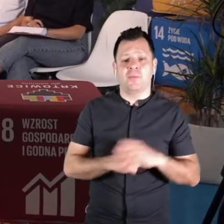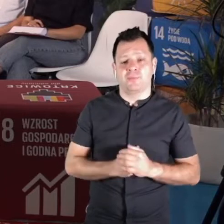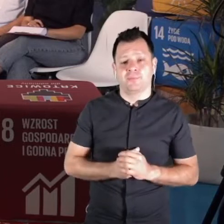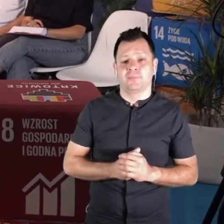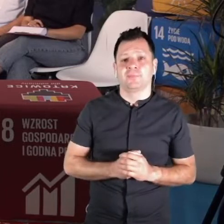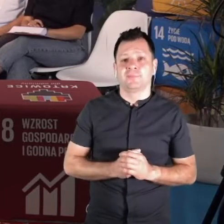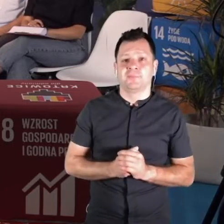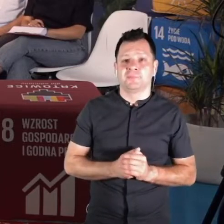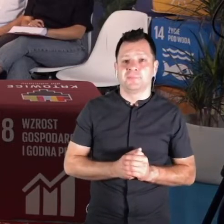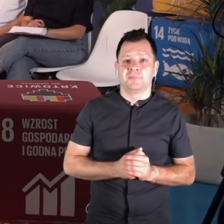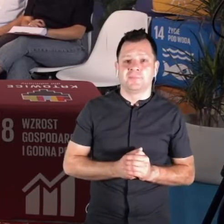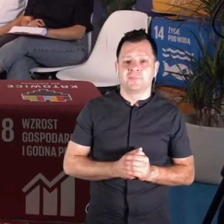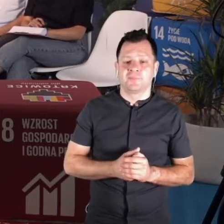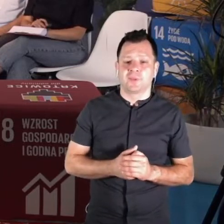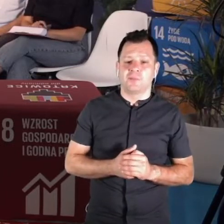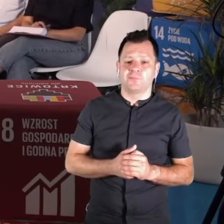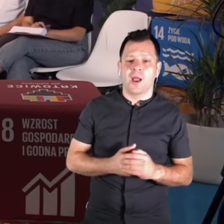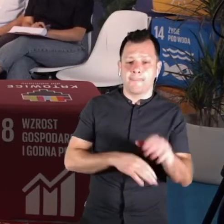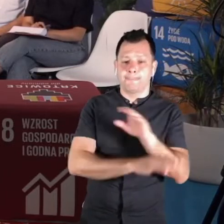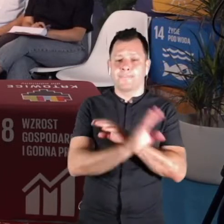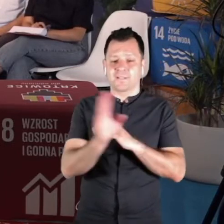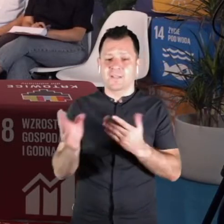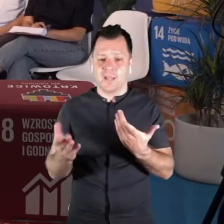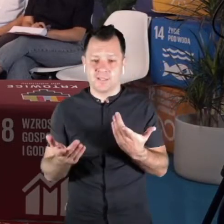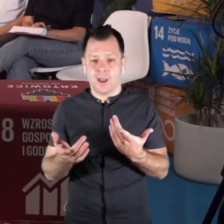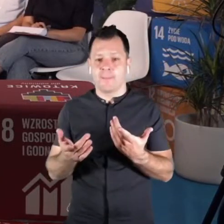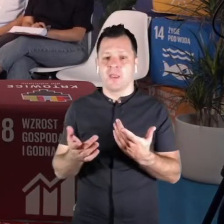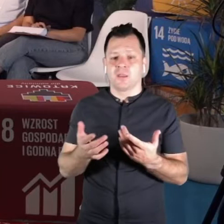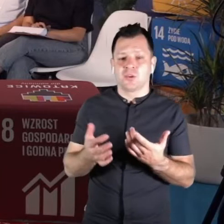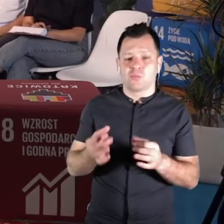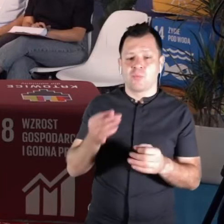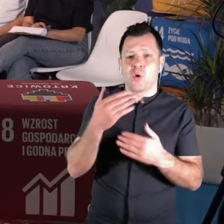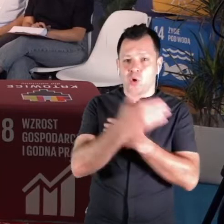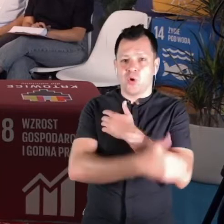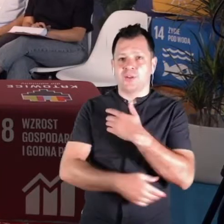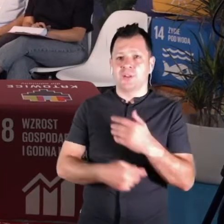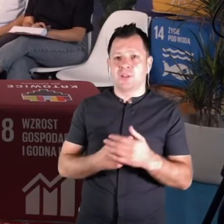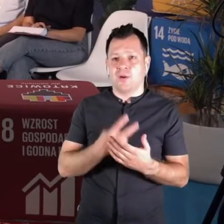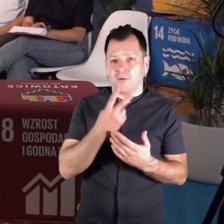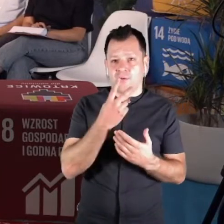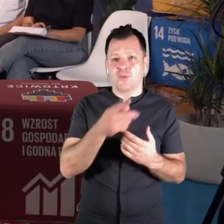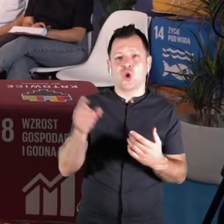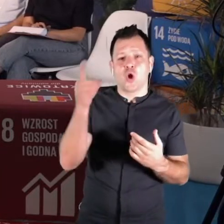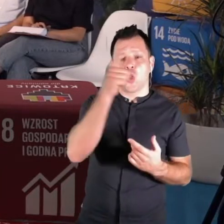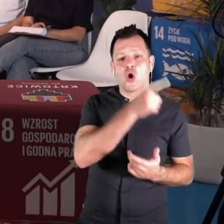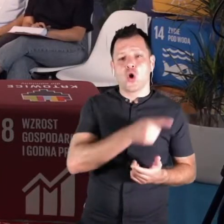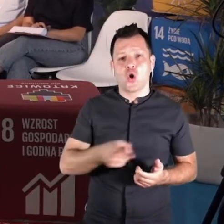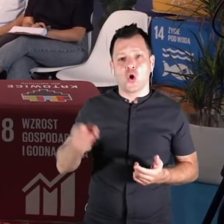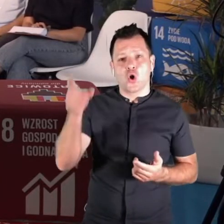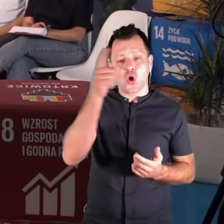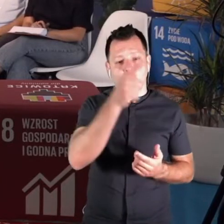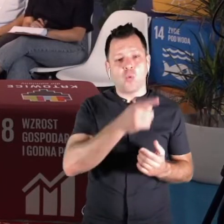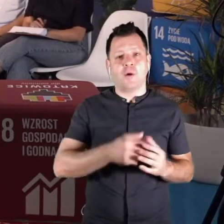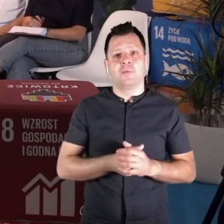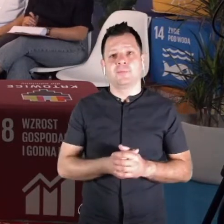this, let's say, the circle that we actually made a circle because the platform was basing on this foundation of public participation and